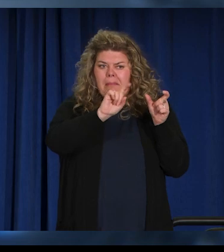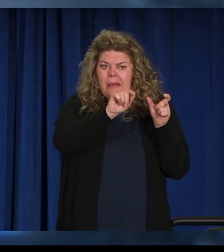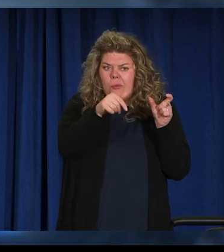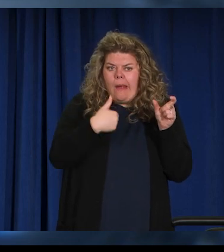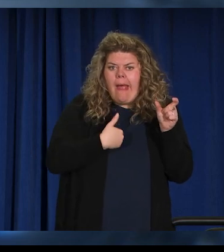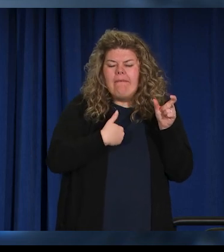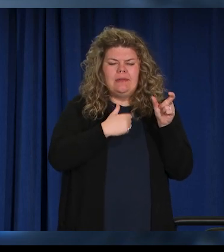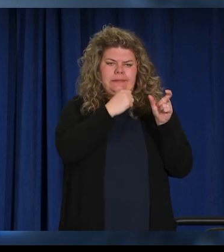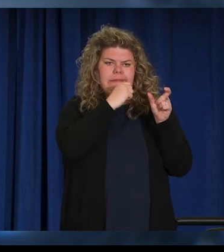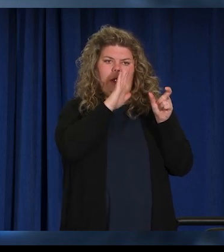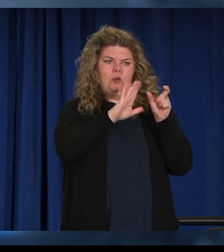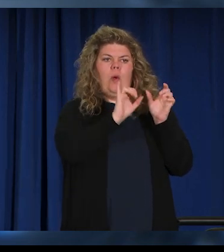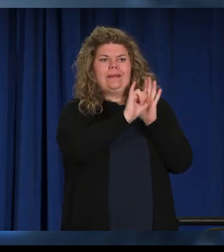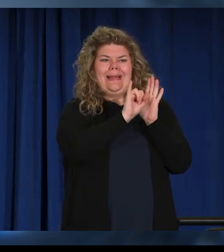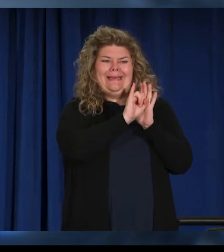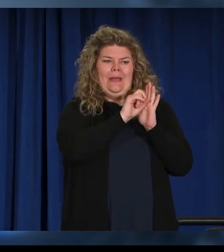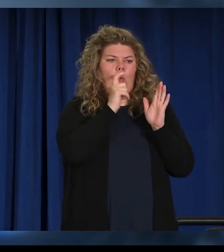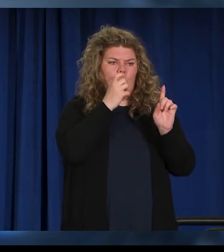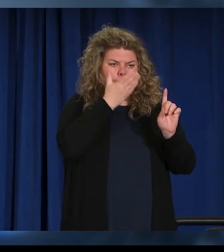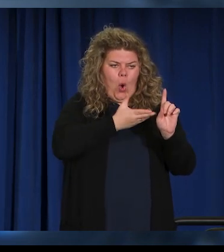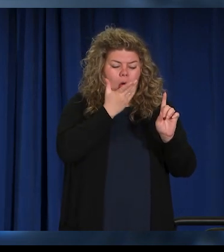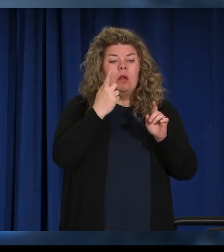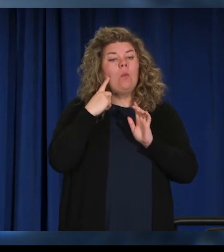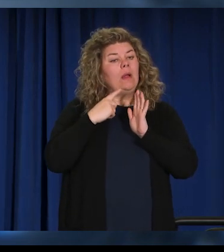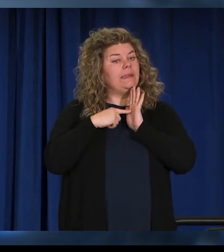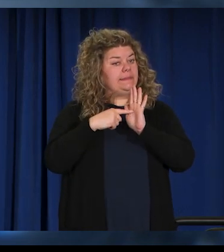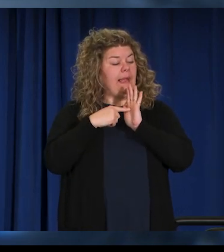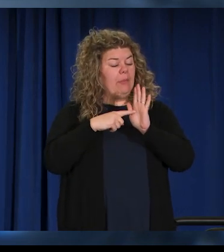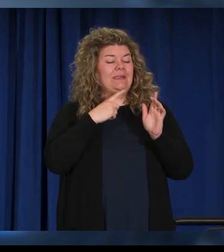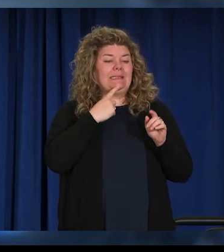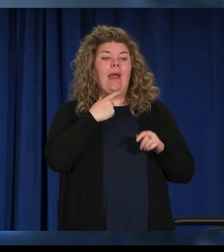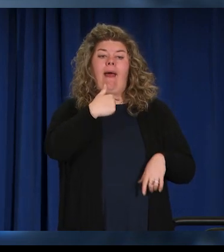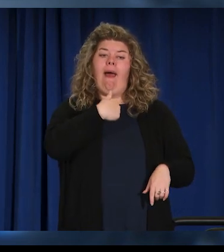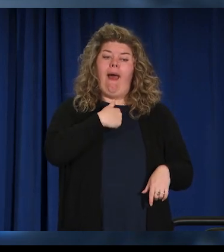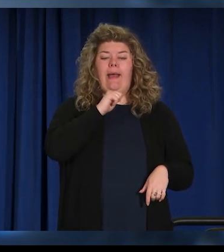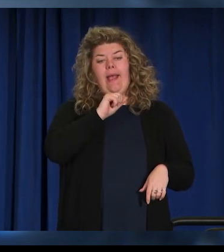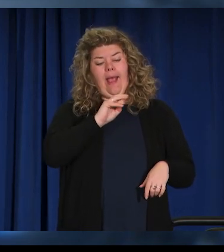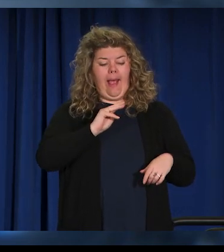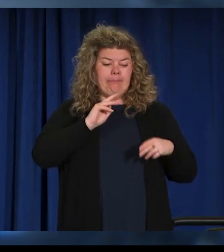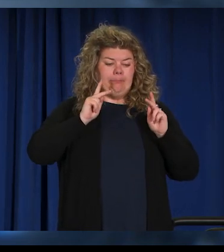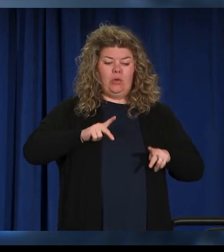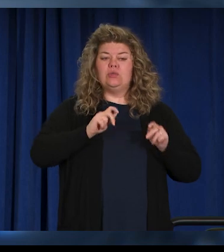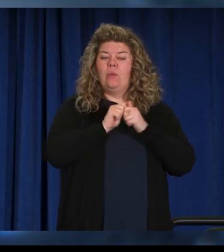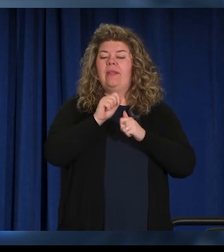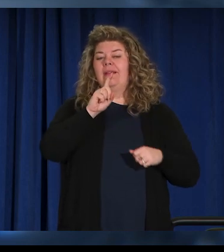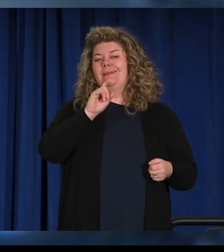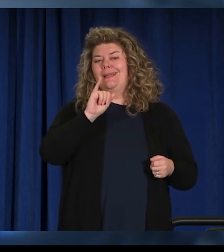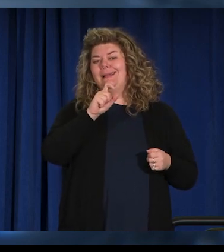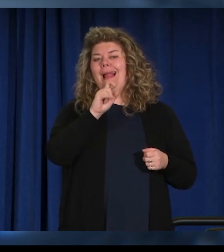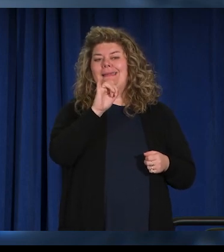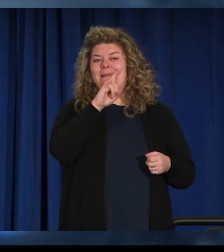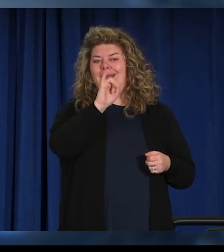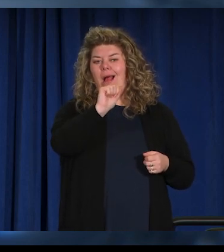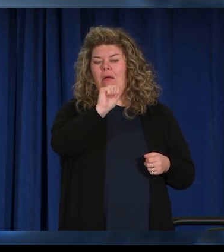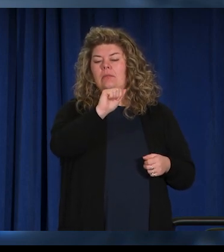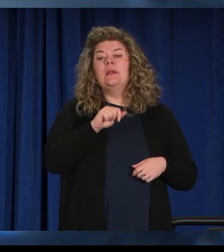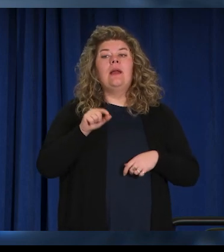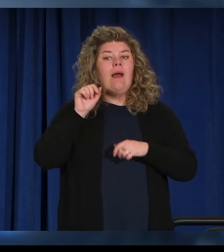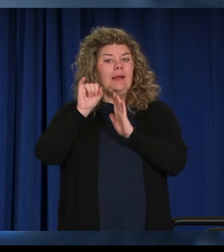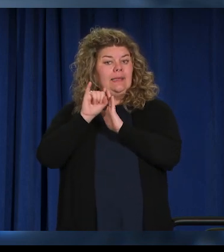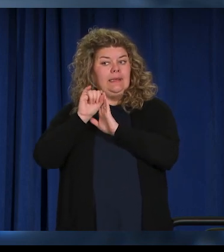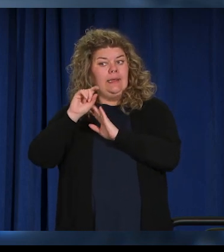an identity that one is. An example of that is saying, I am a person with dyslexia. Identity-first